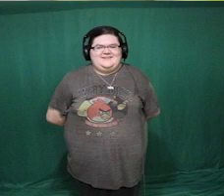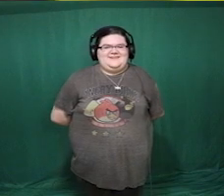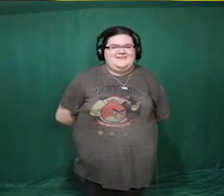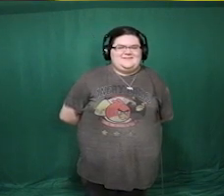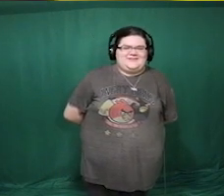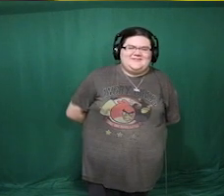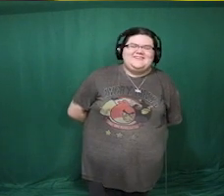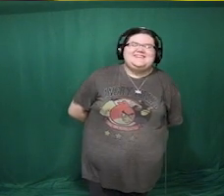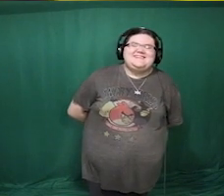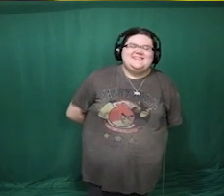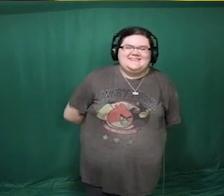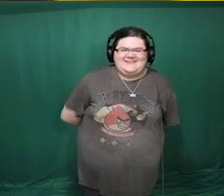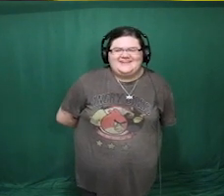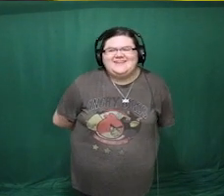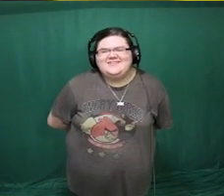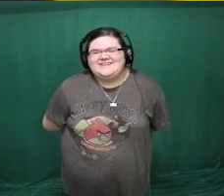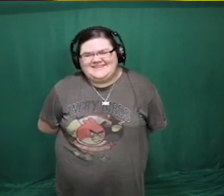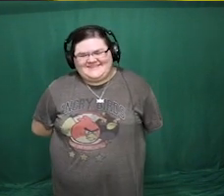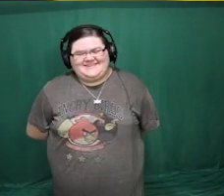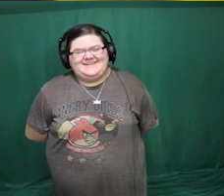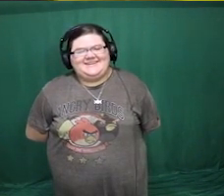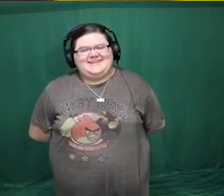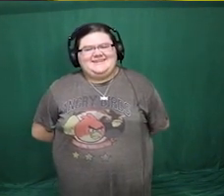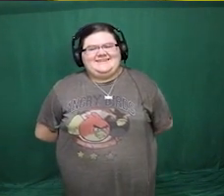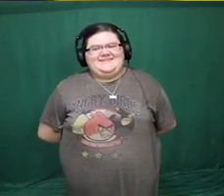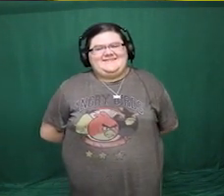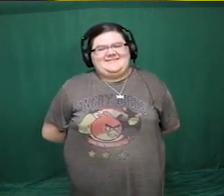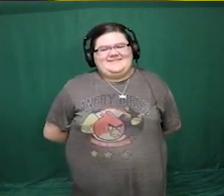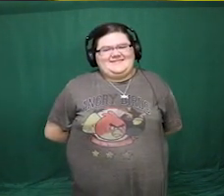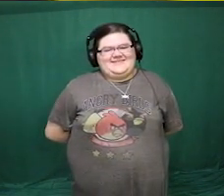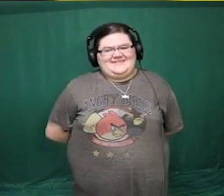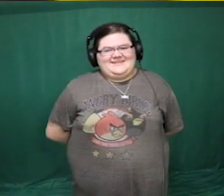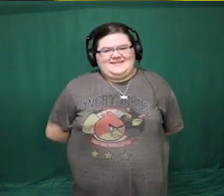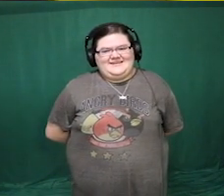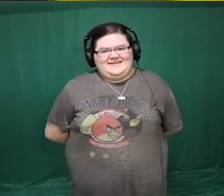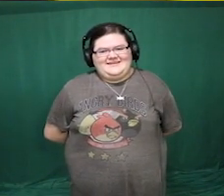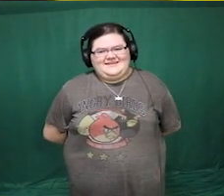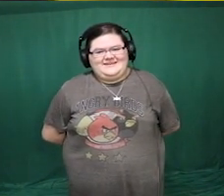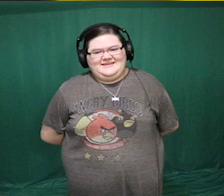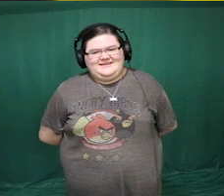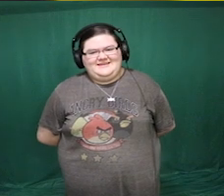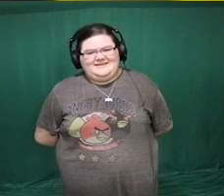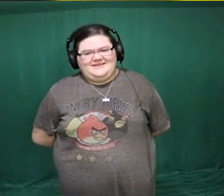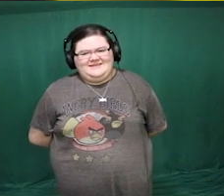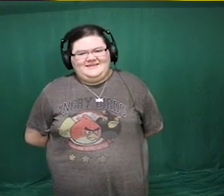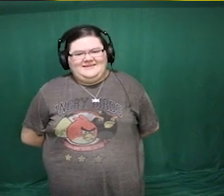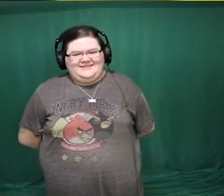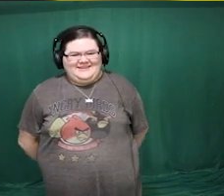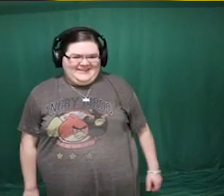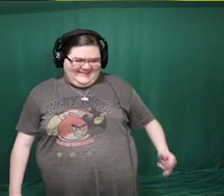and nature. History! I knew it! Anything about history, bro? Well, I don't fucking know anything about